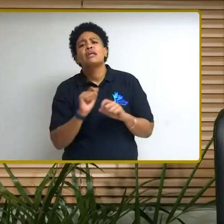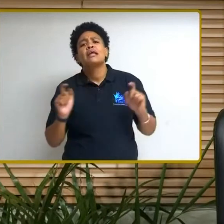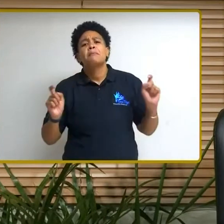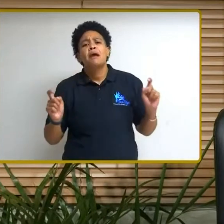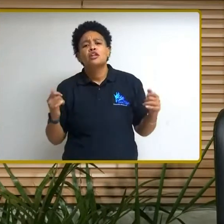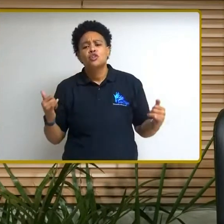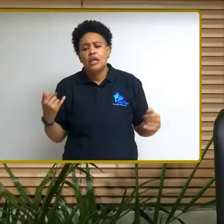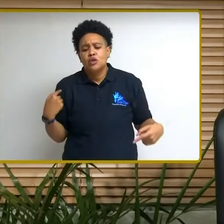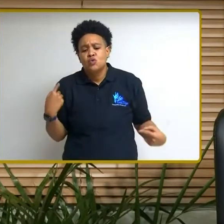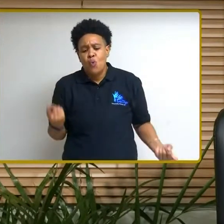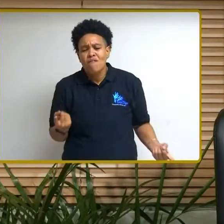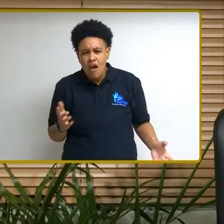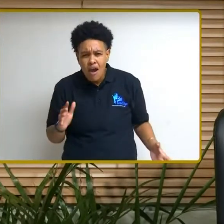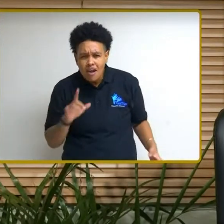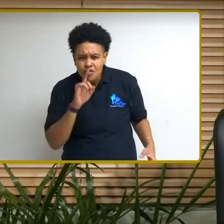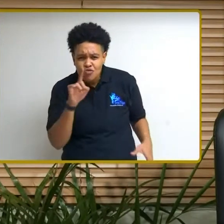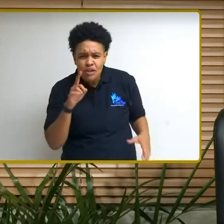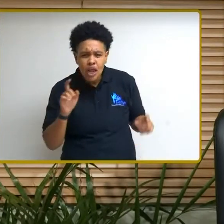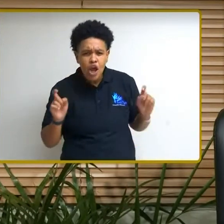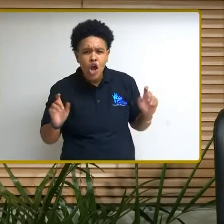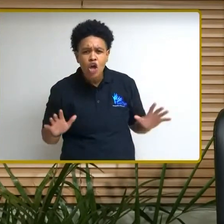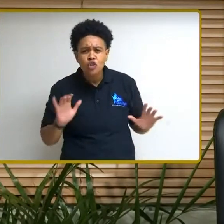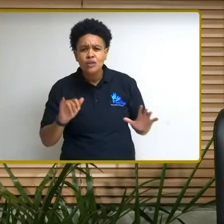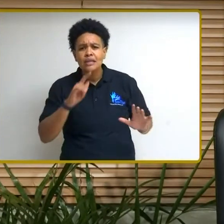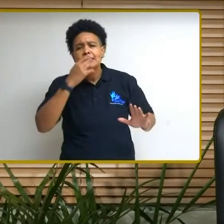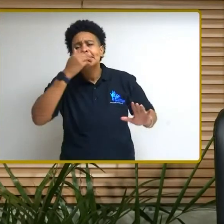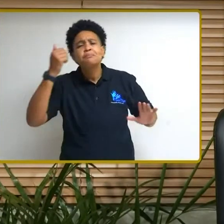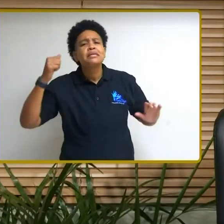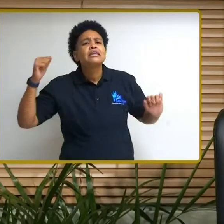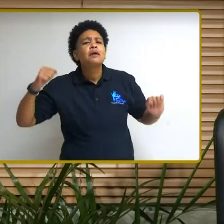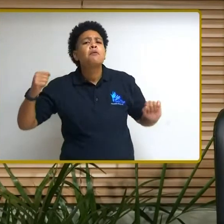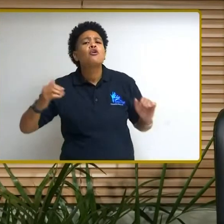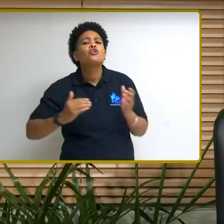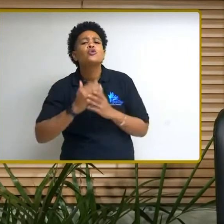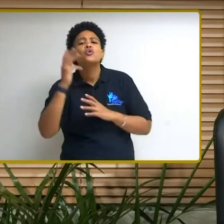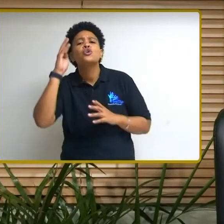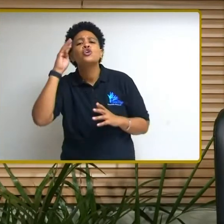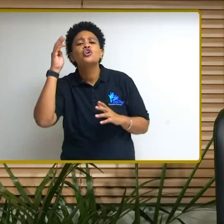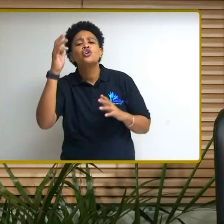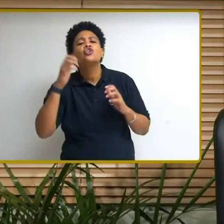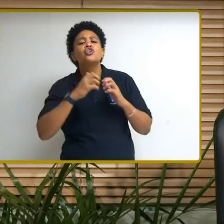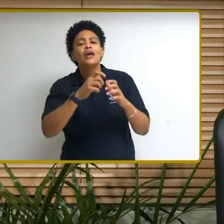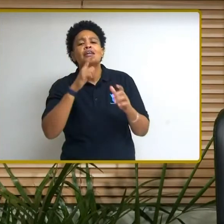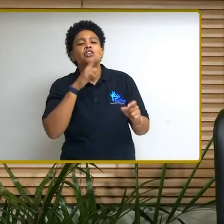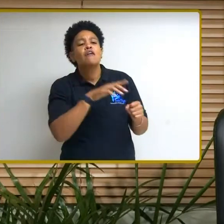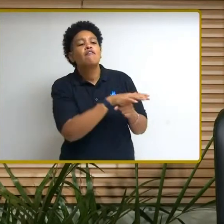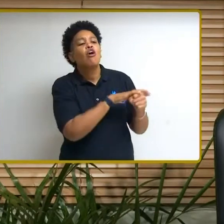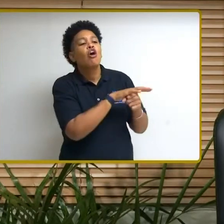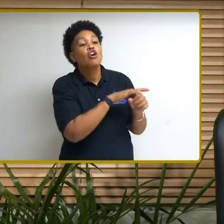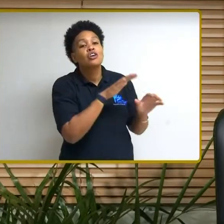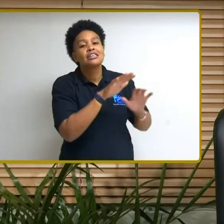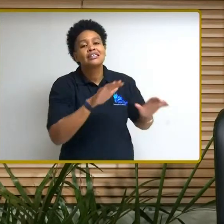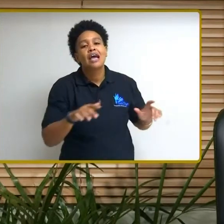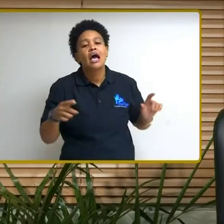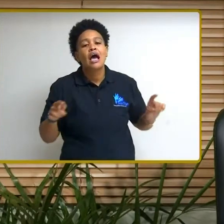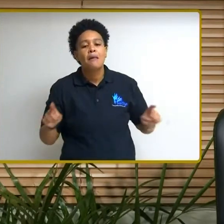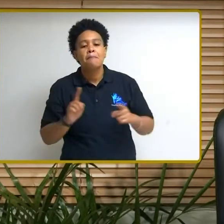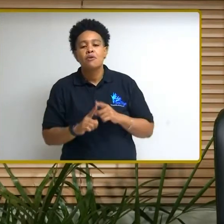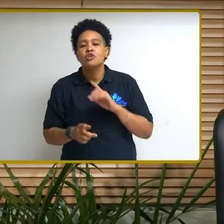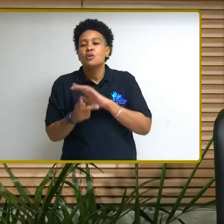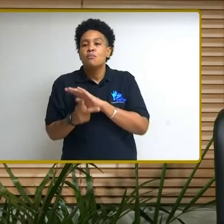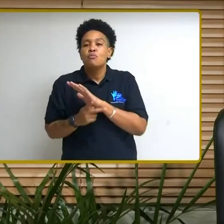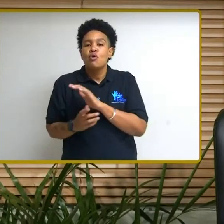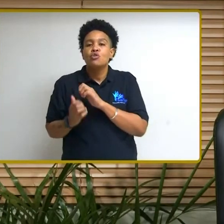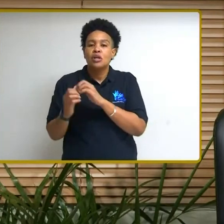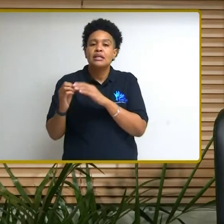to date to control that as best as possible through the creation of the corridors and so on, and the protocols